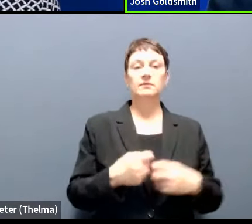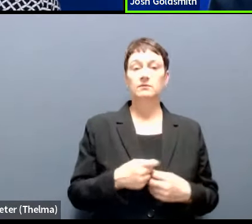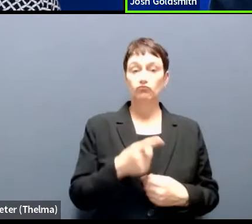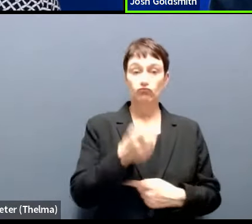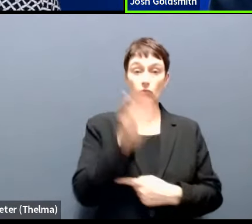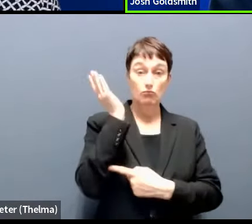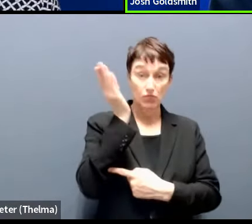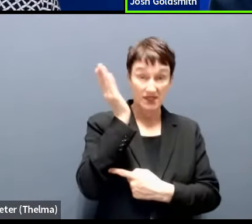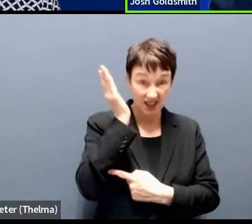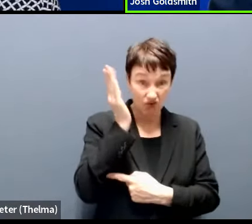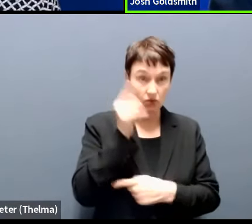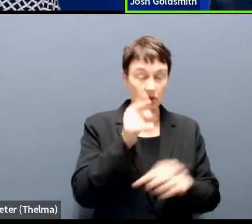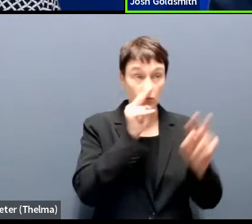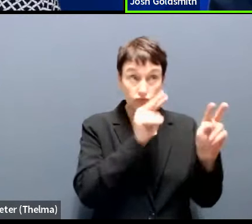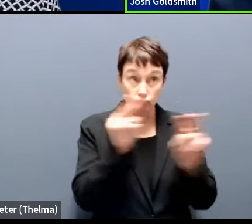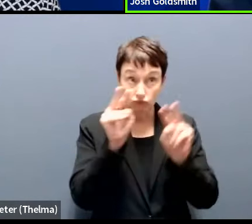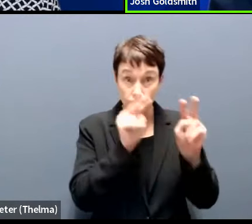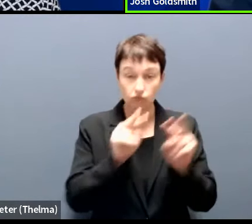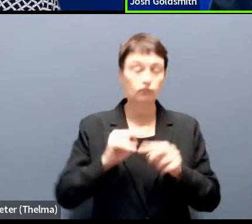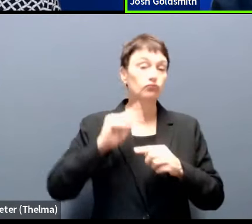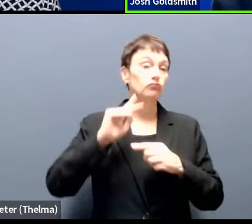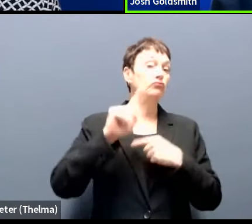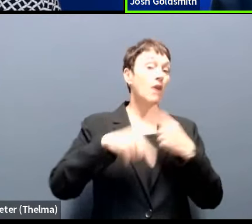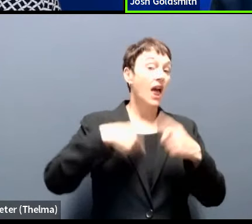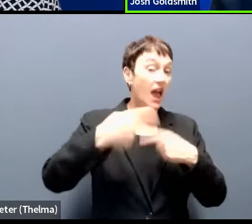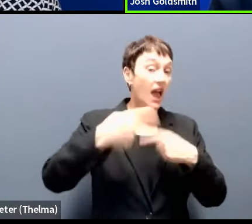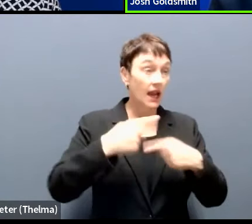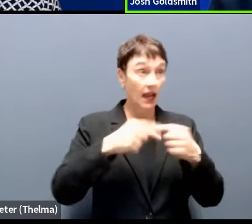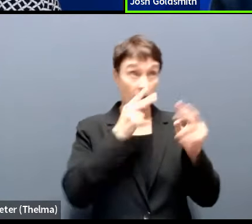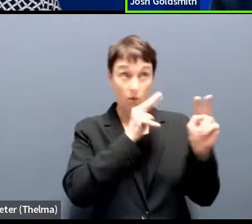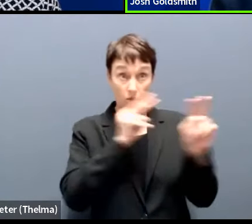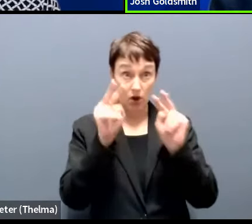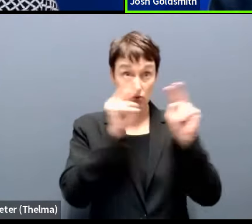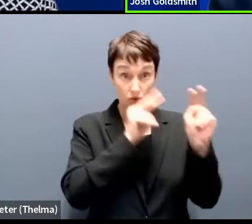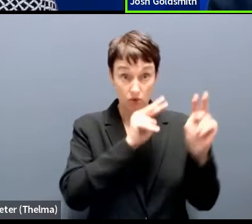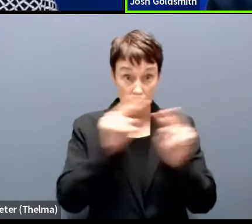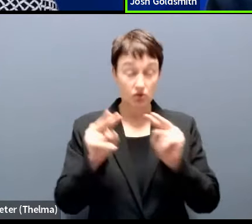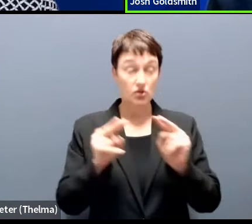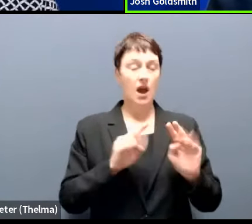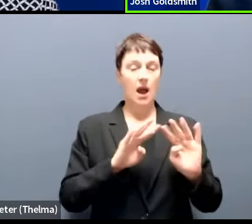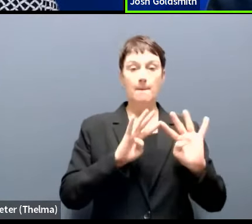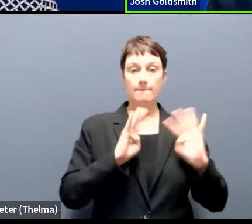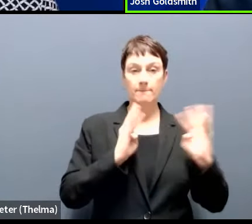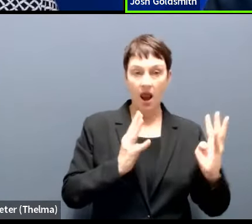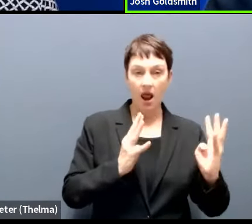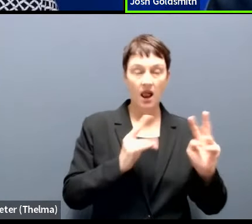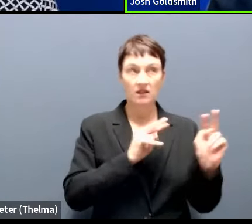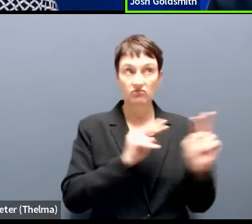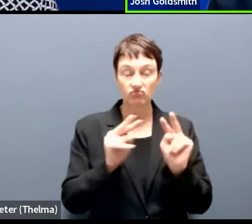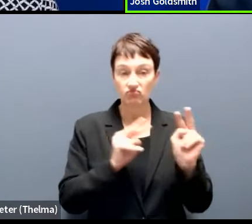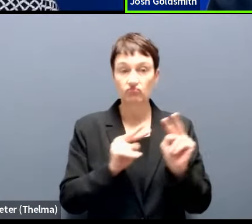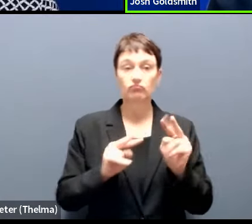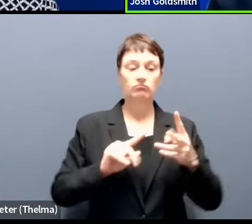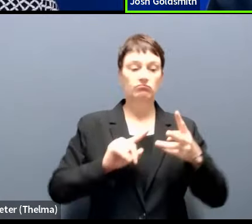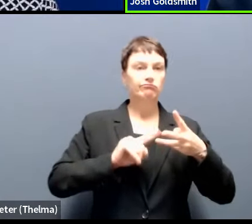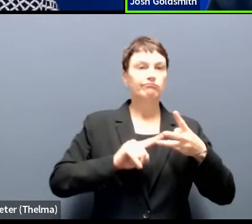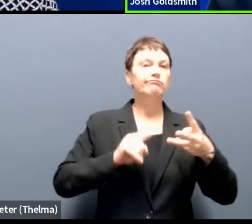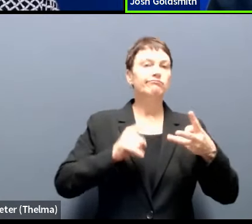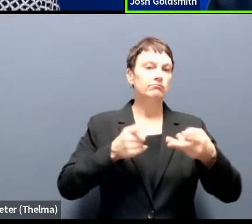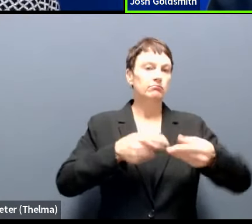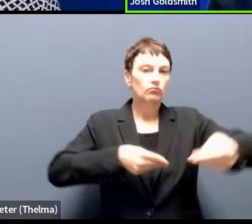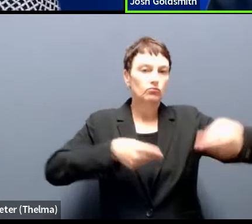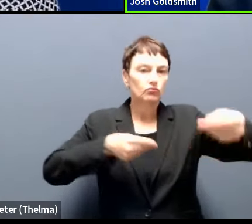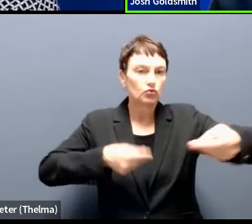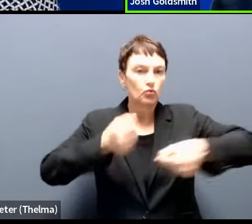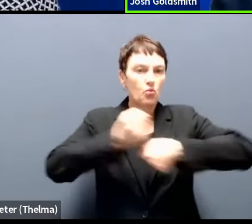presentations, the replays, all of the panels, of course, the slides, the worksheets, and the transcripts for